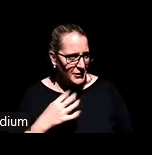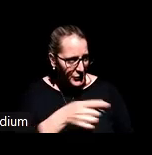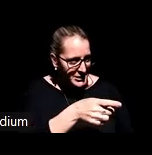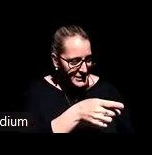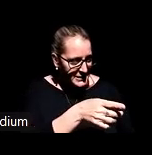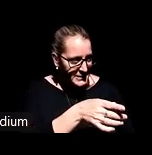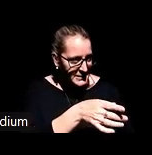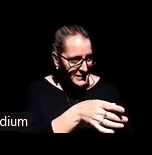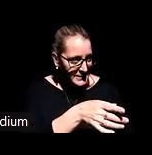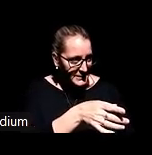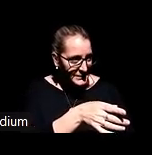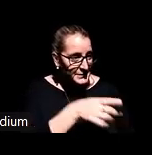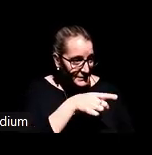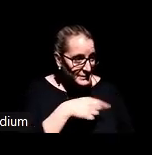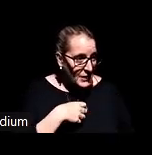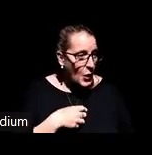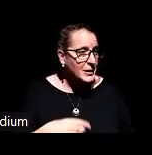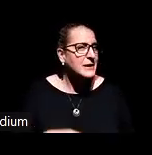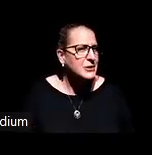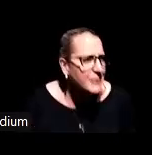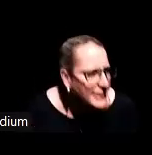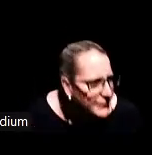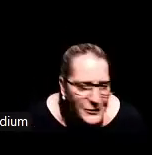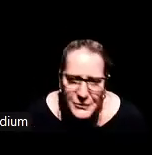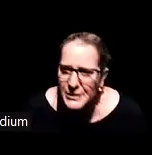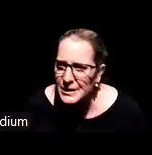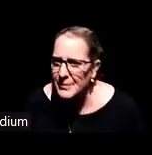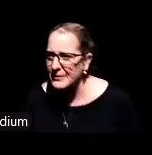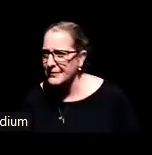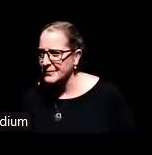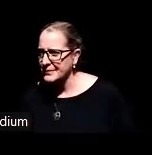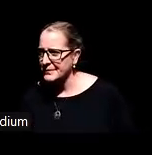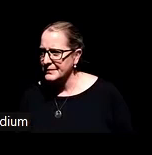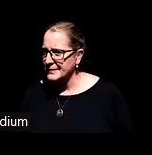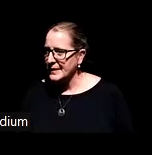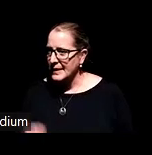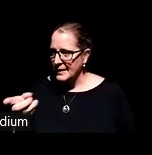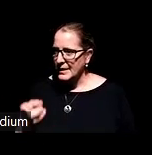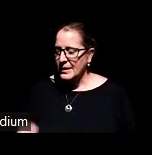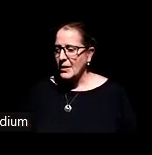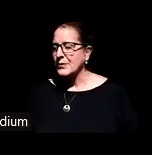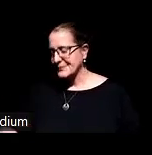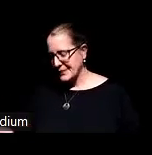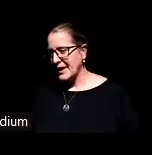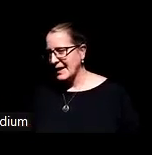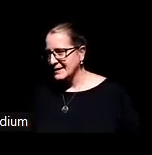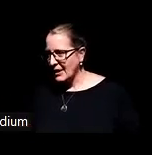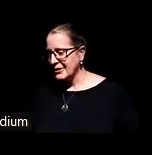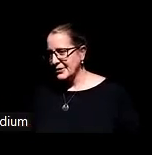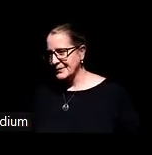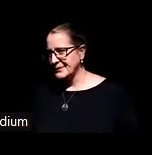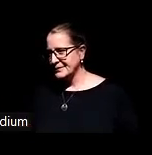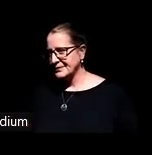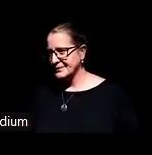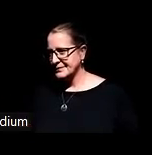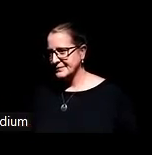Did you have a question? Oh, yeah, you have a microphone? Where's our microphone? We have a microphone at Oh, the top. Okay. I'm Arthur?